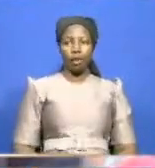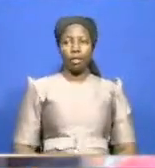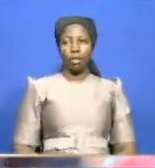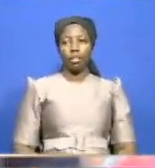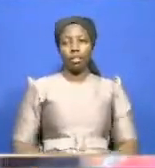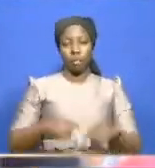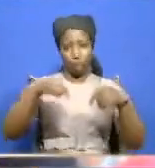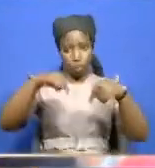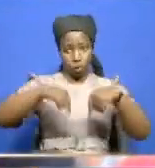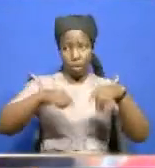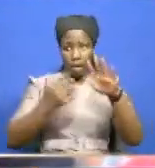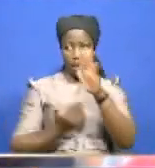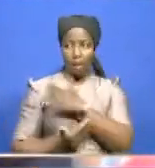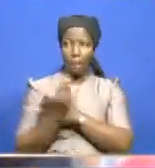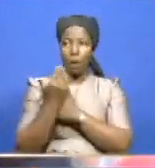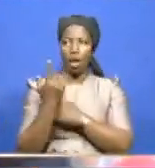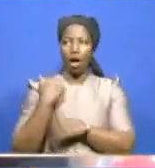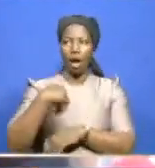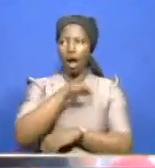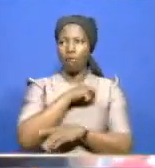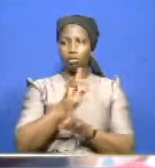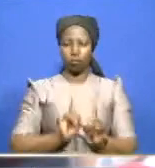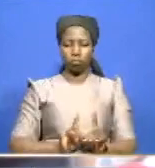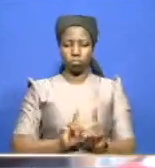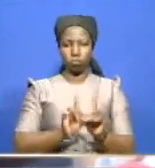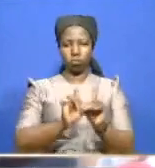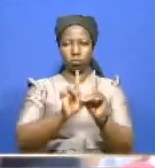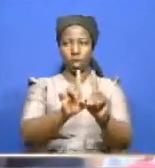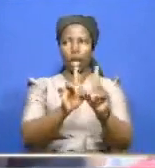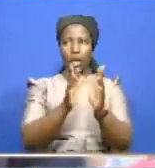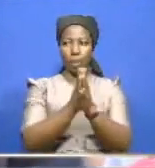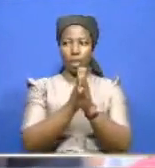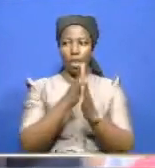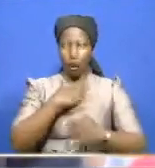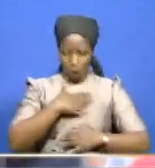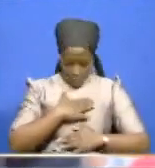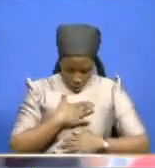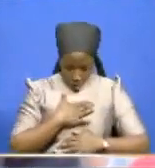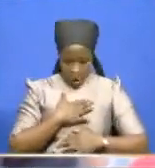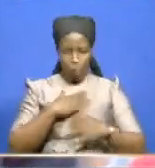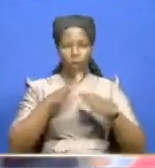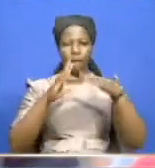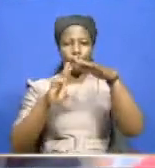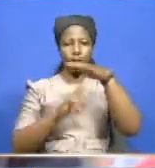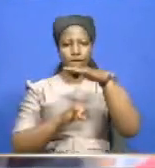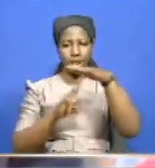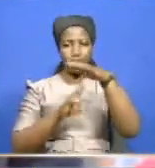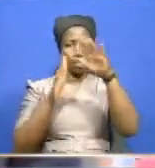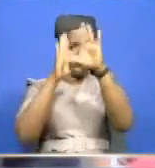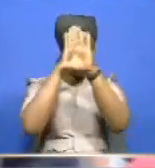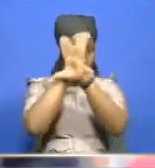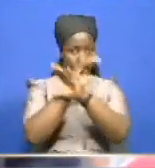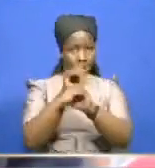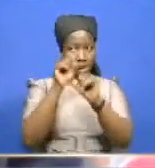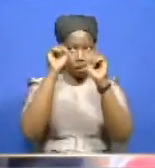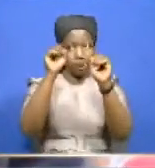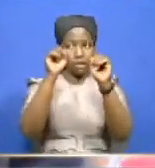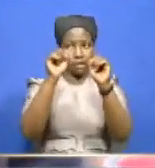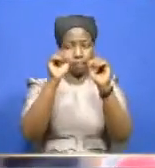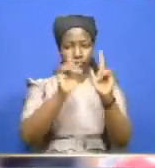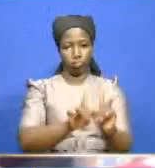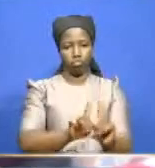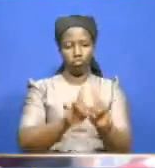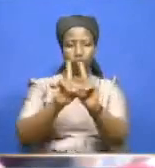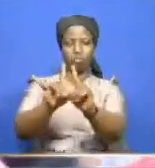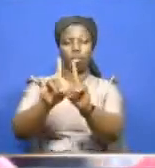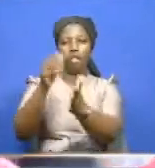This morning, we accompanied His Excellency the Vice President to the offices of